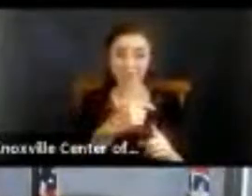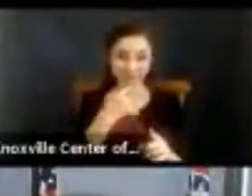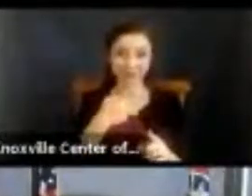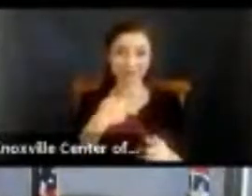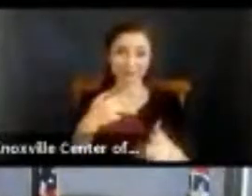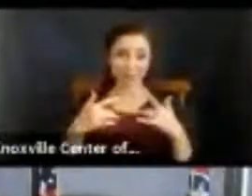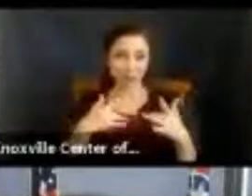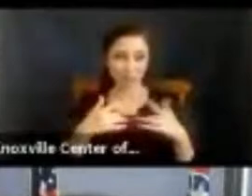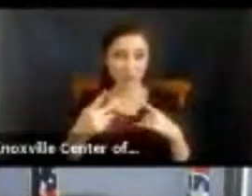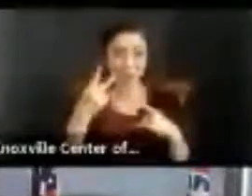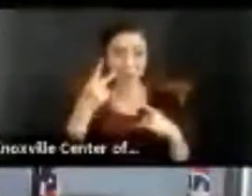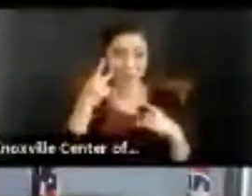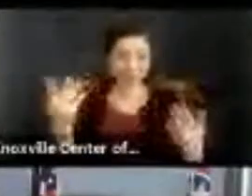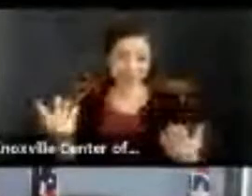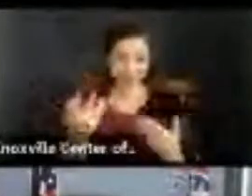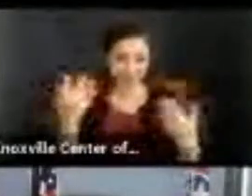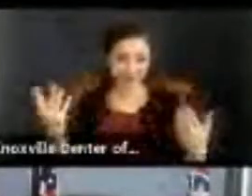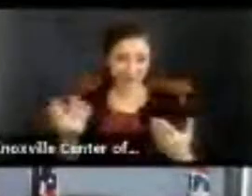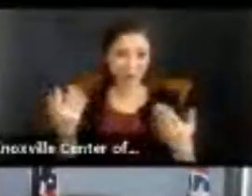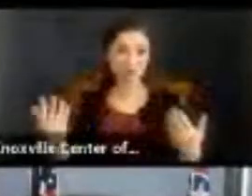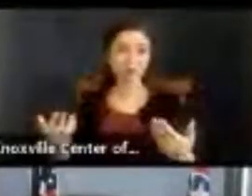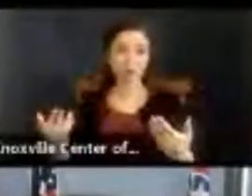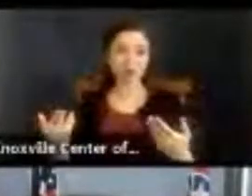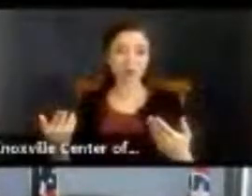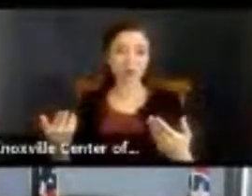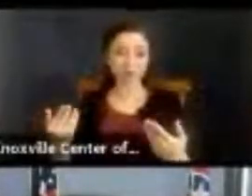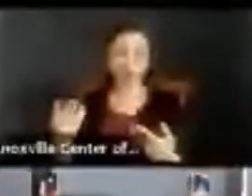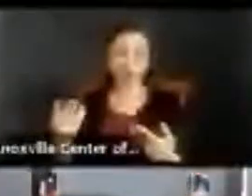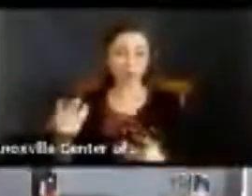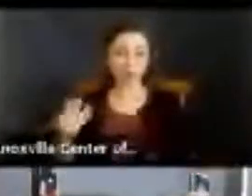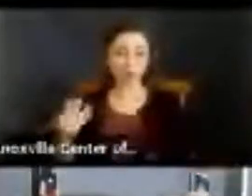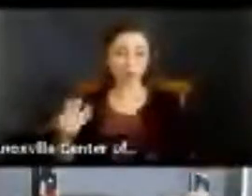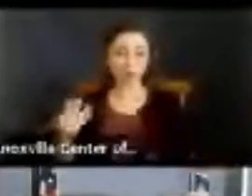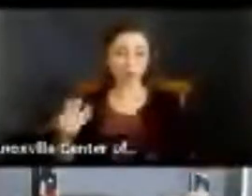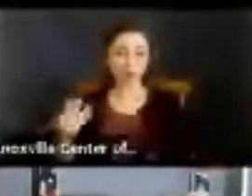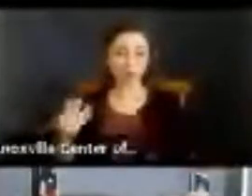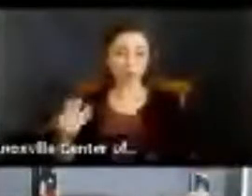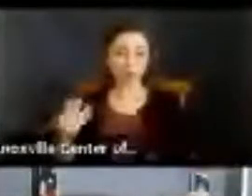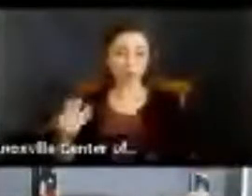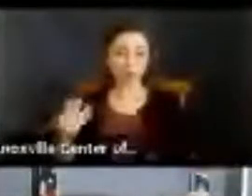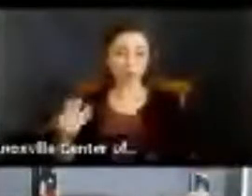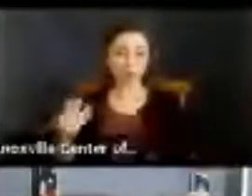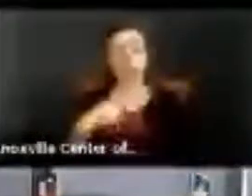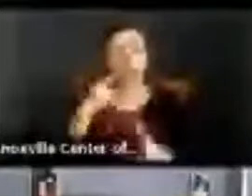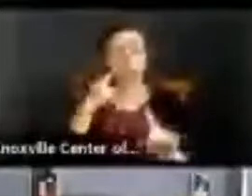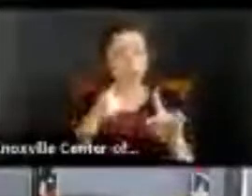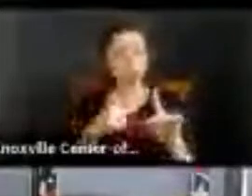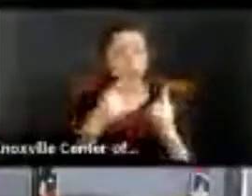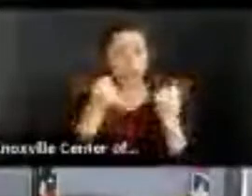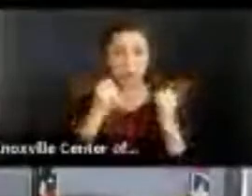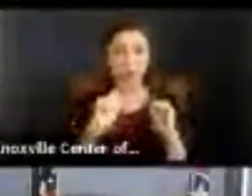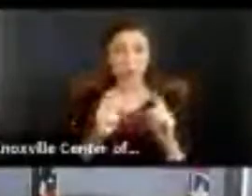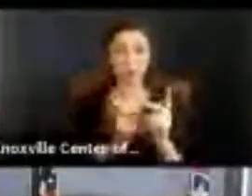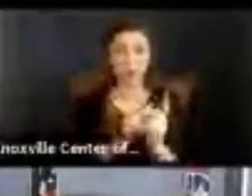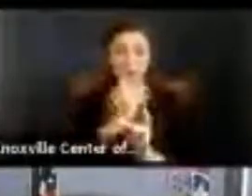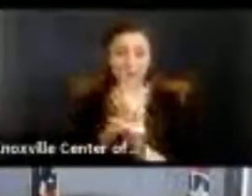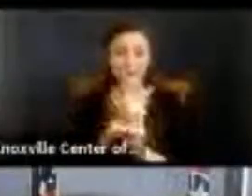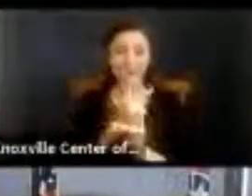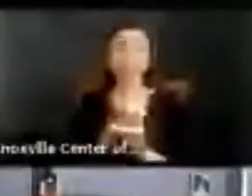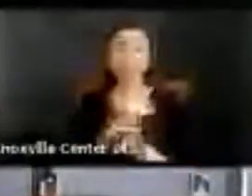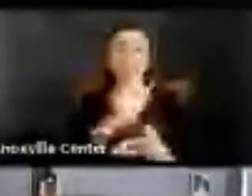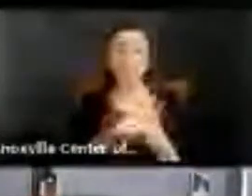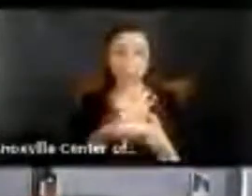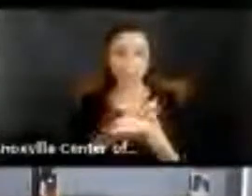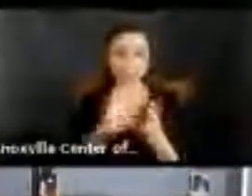recently seen here on campus. Our goal is to make every effort to keep the campus open, keep our students